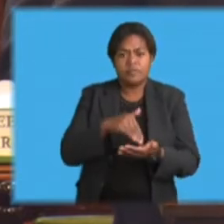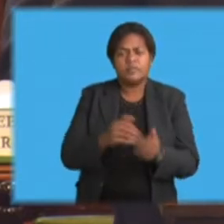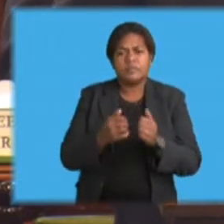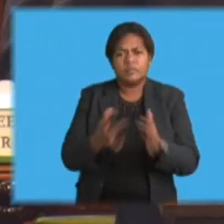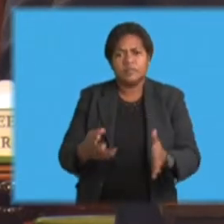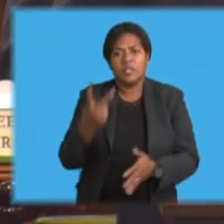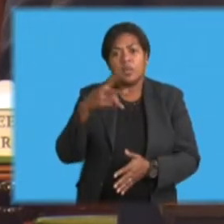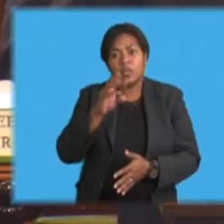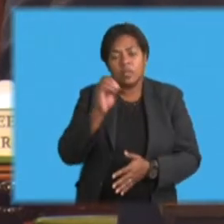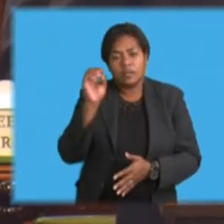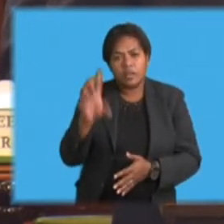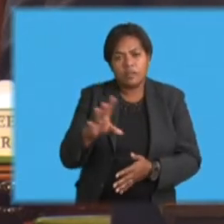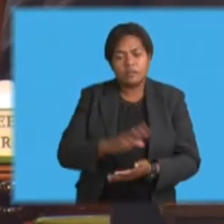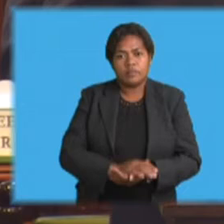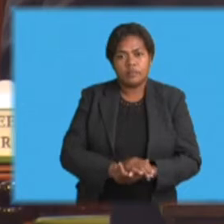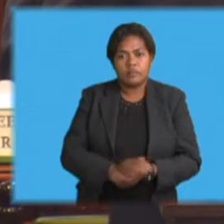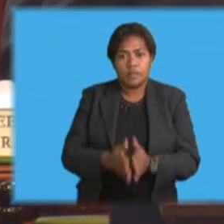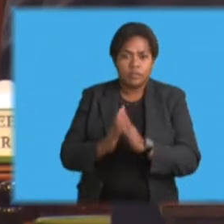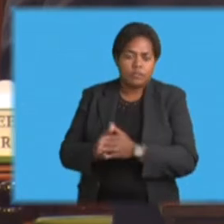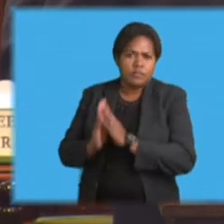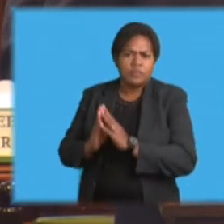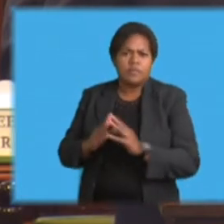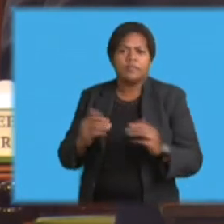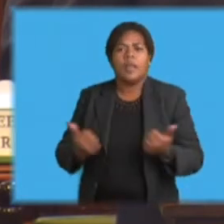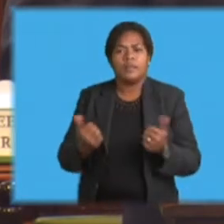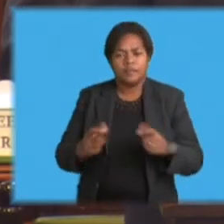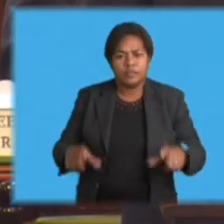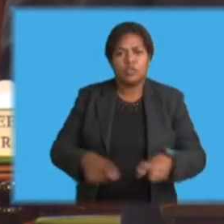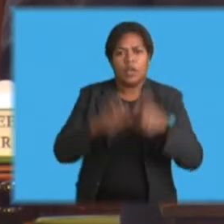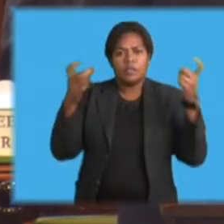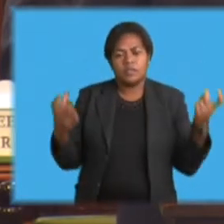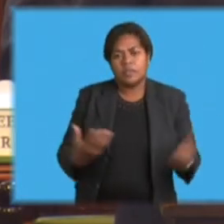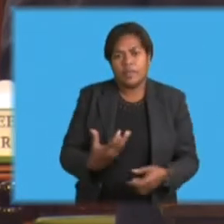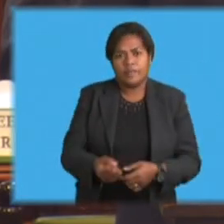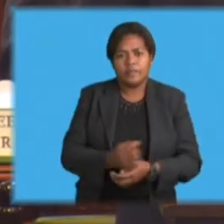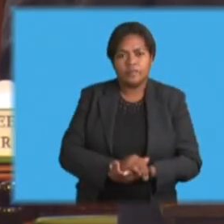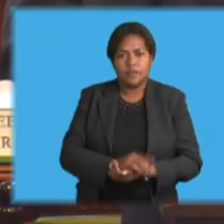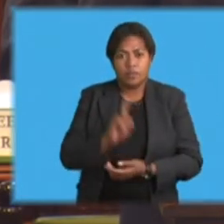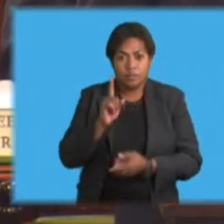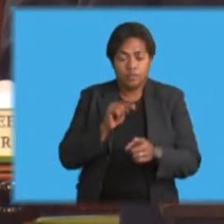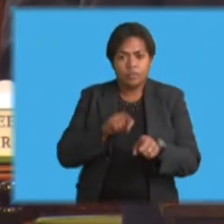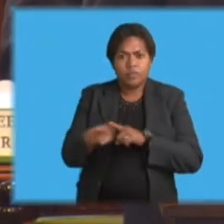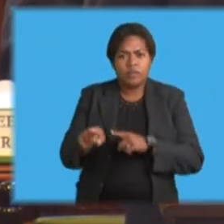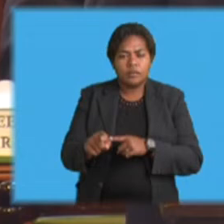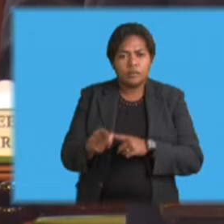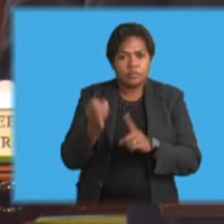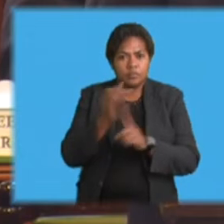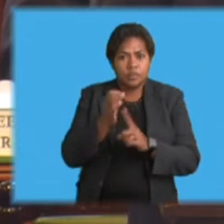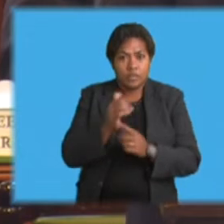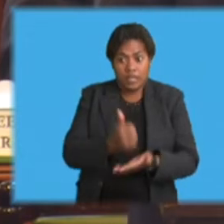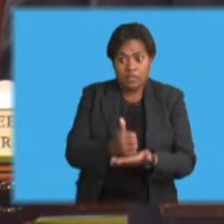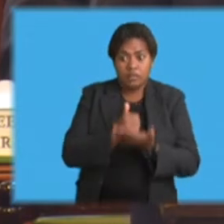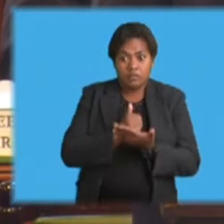2010, there have been a lot of challenges that we face. One of the most important assets of the National Employment Center